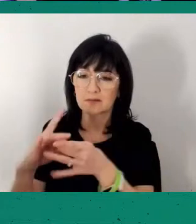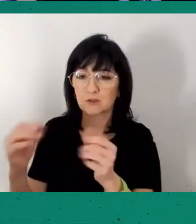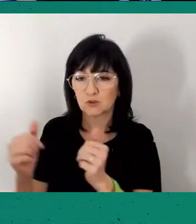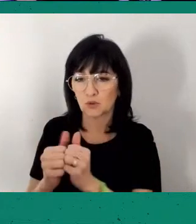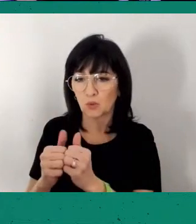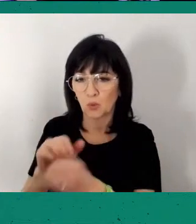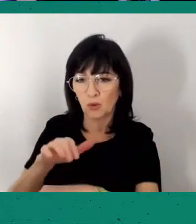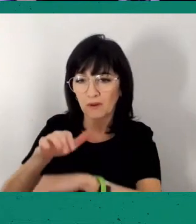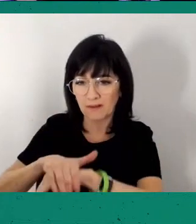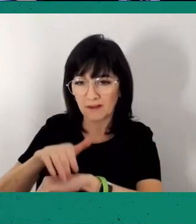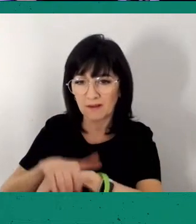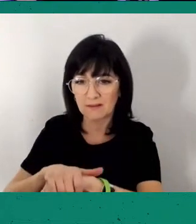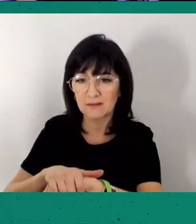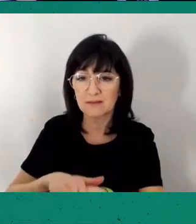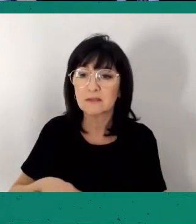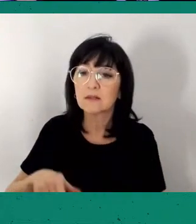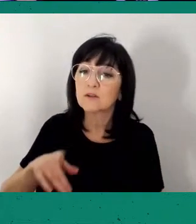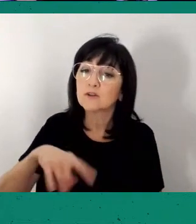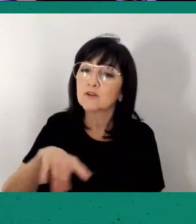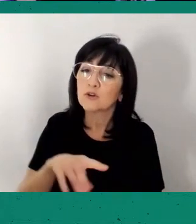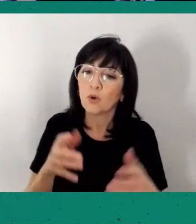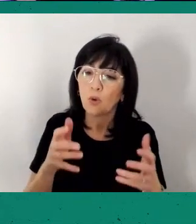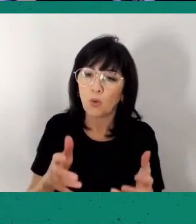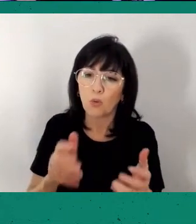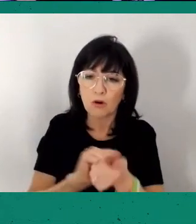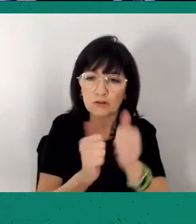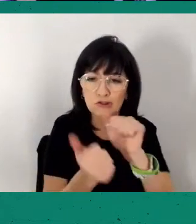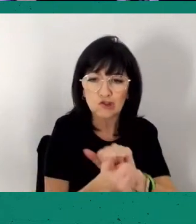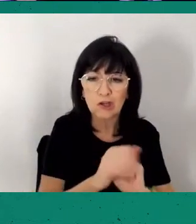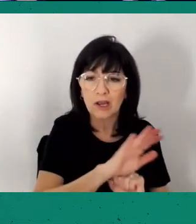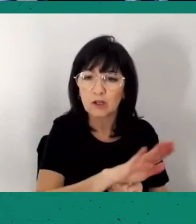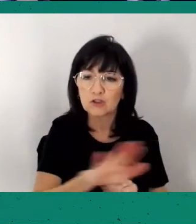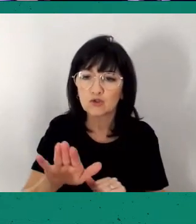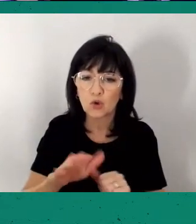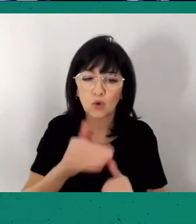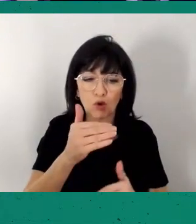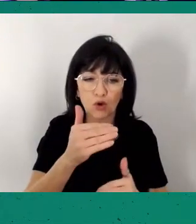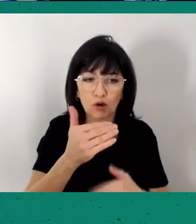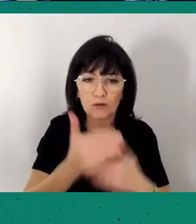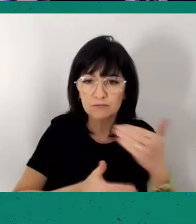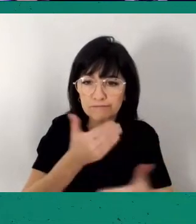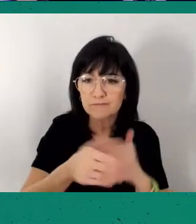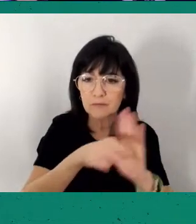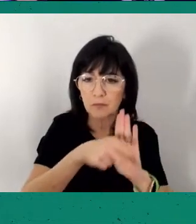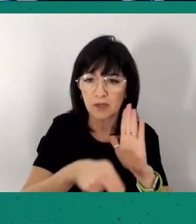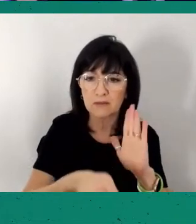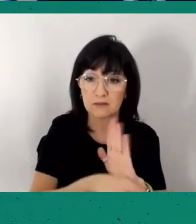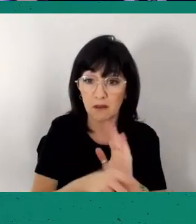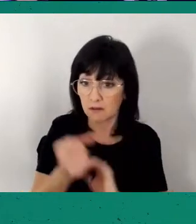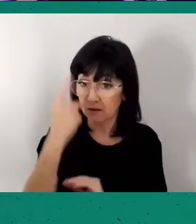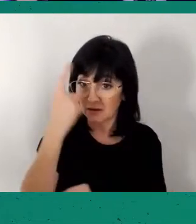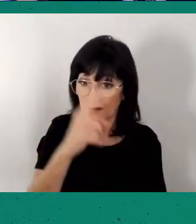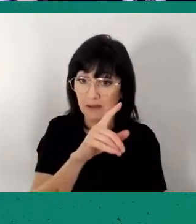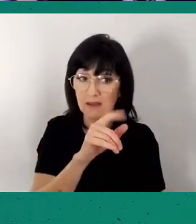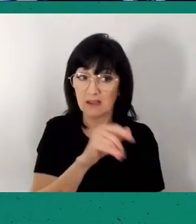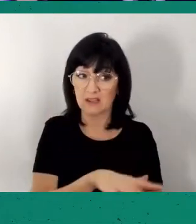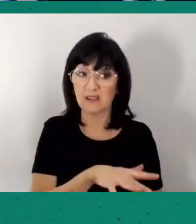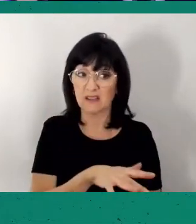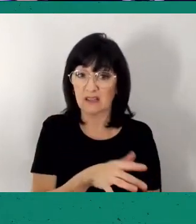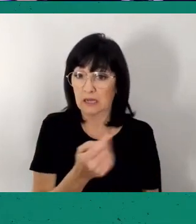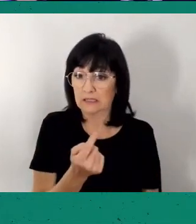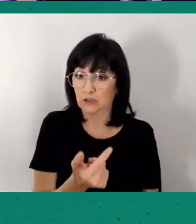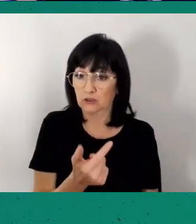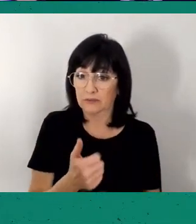them for Christian conversion, which was still considered a dangerous precedent,